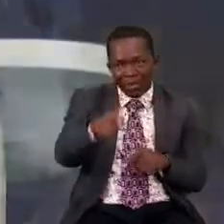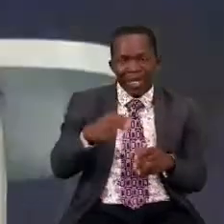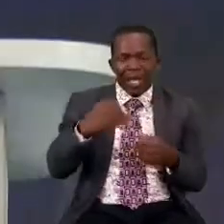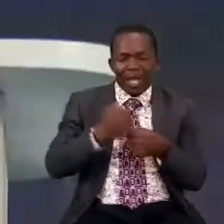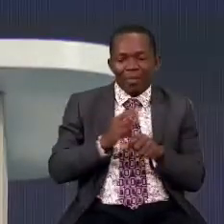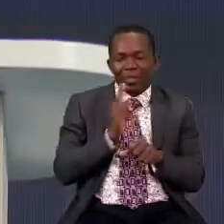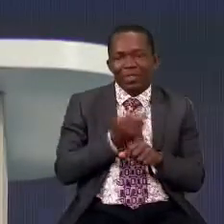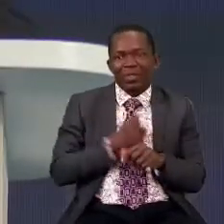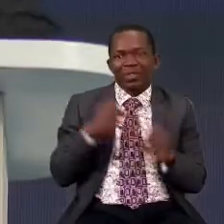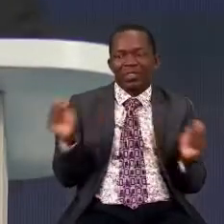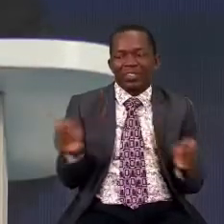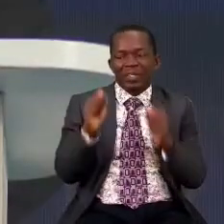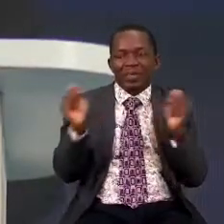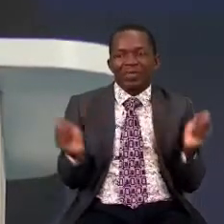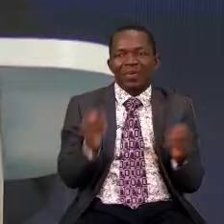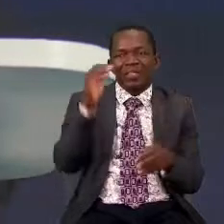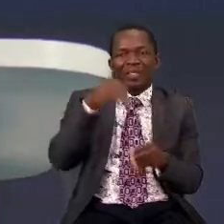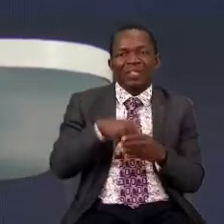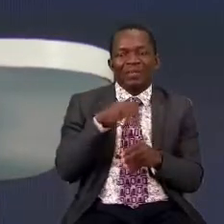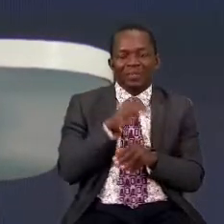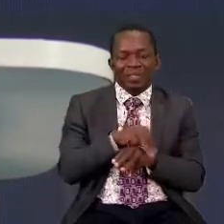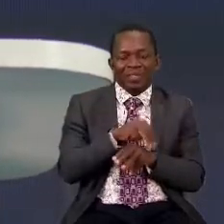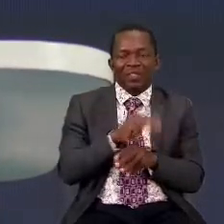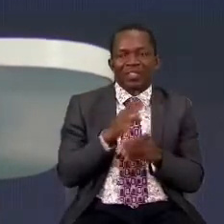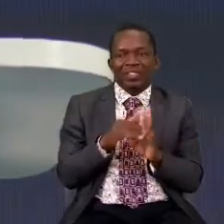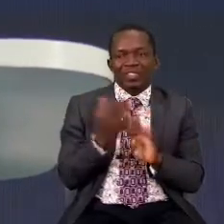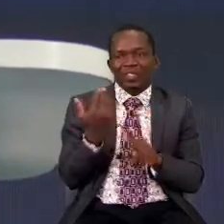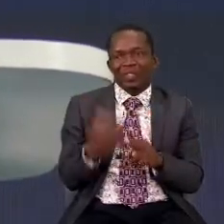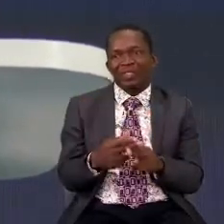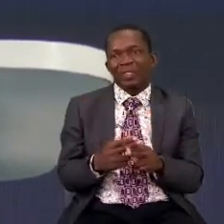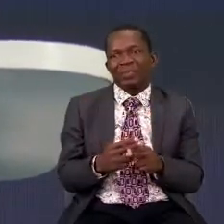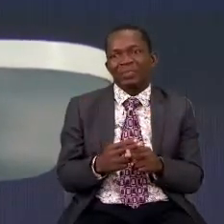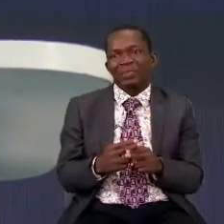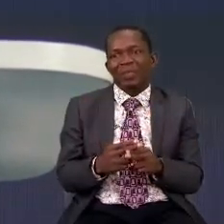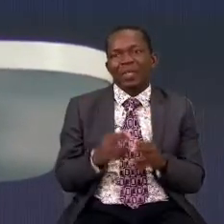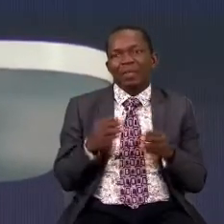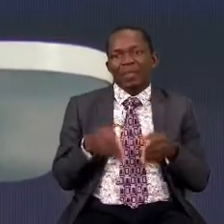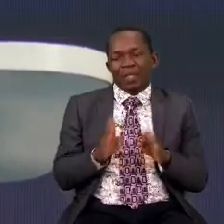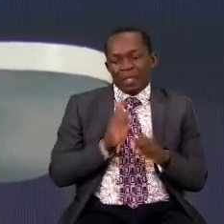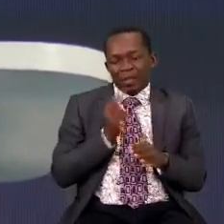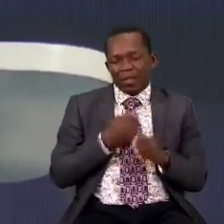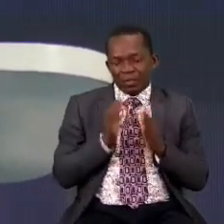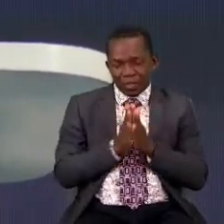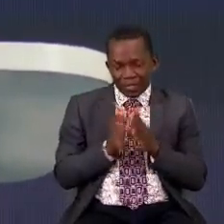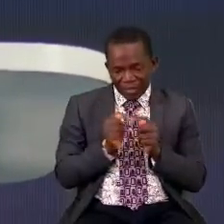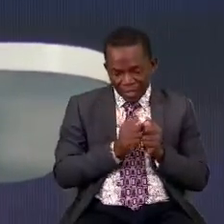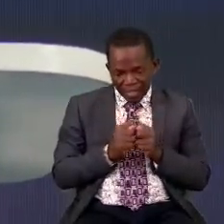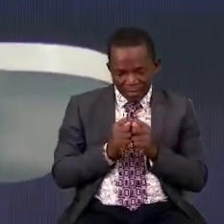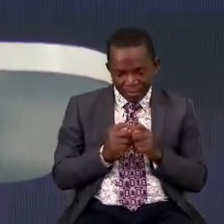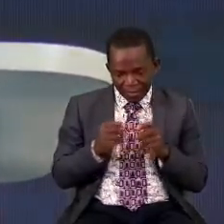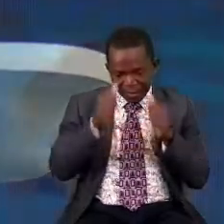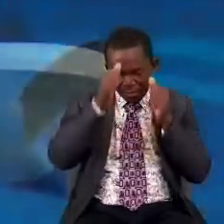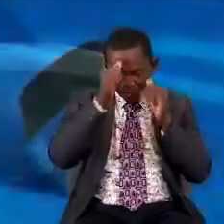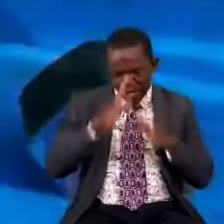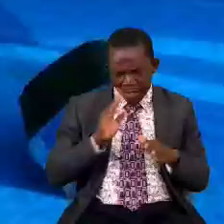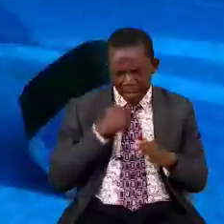together. Father, we thank you for this hour. Thank you for this time. Thank you for what you are